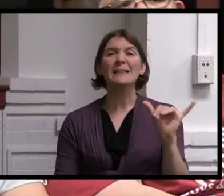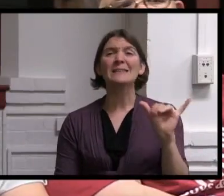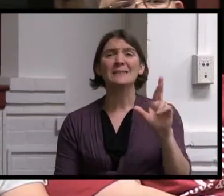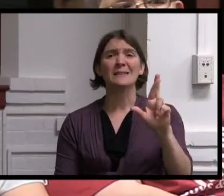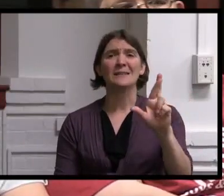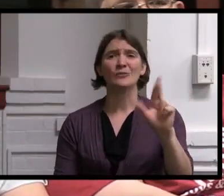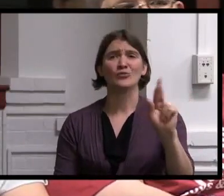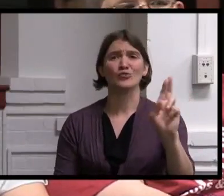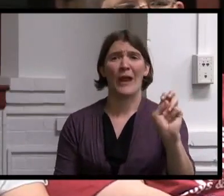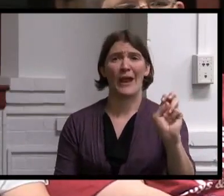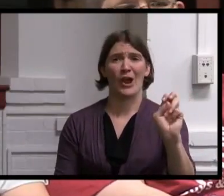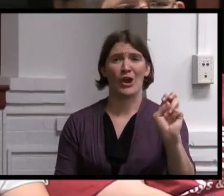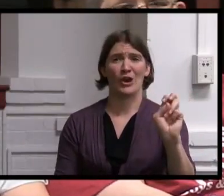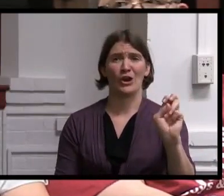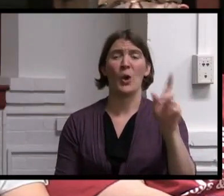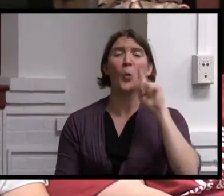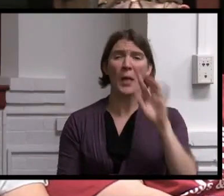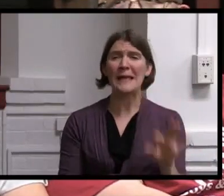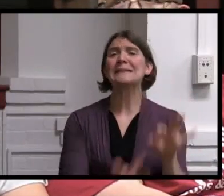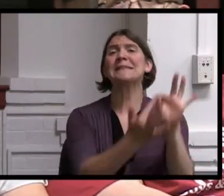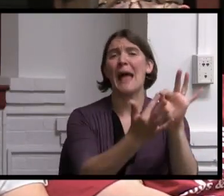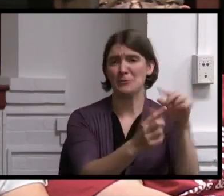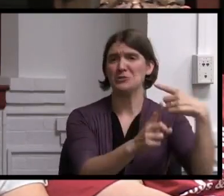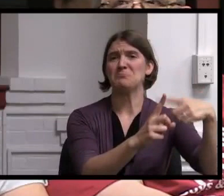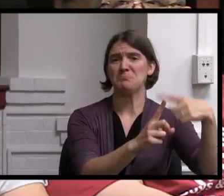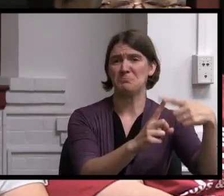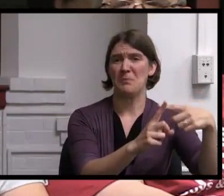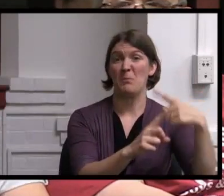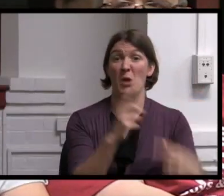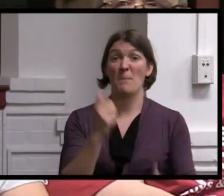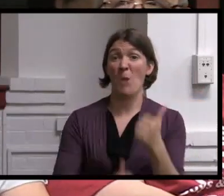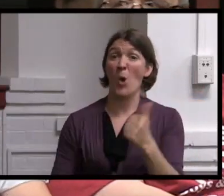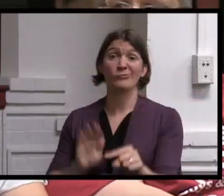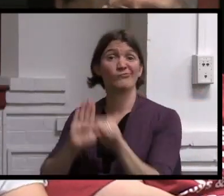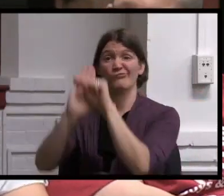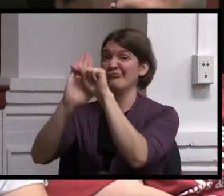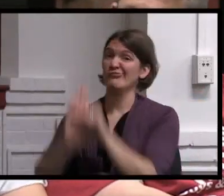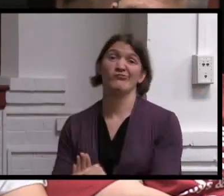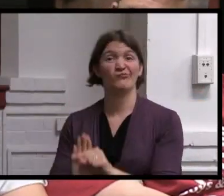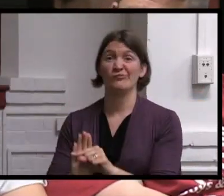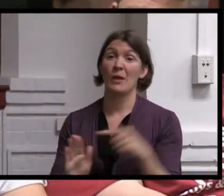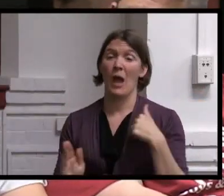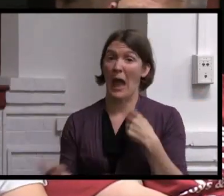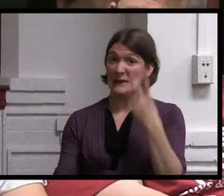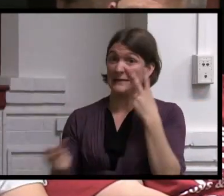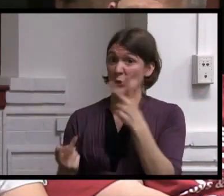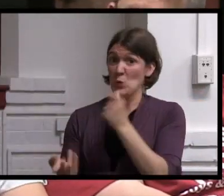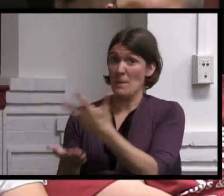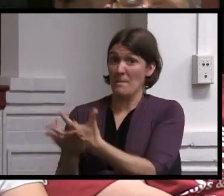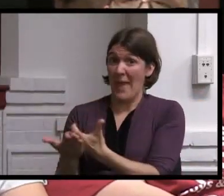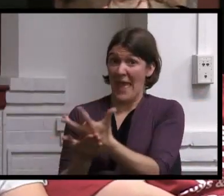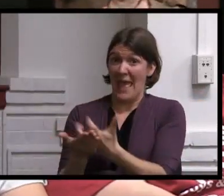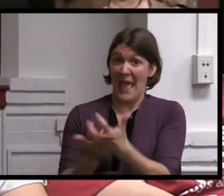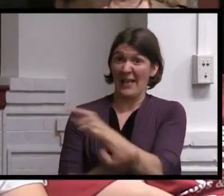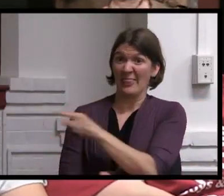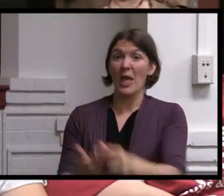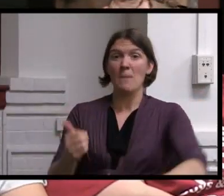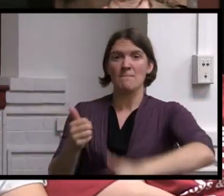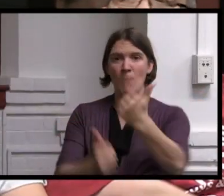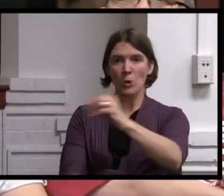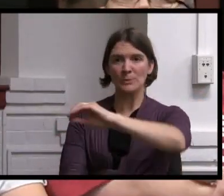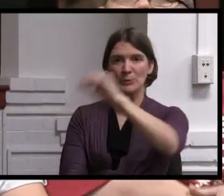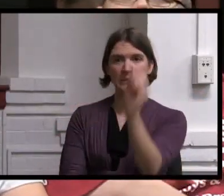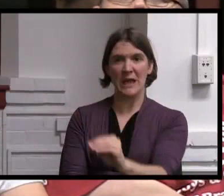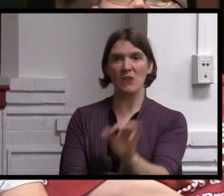stories. There's always going to be an exception to the rule. The people that I see panhandling, I see the majority